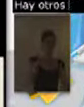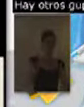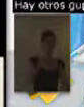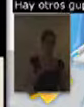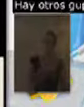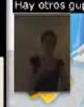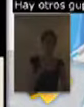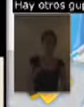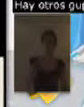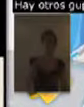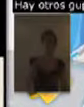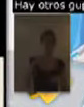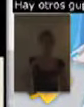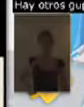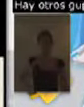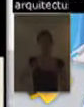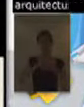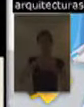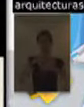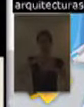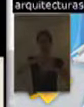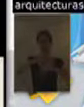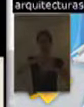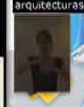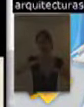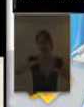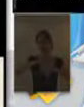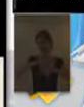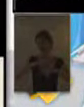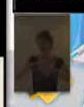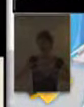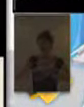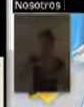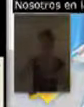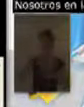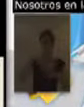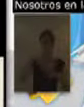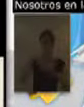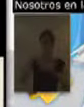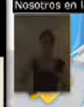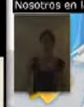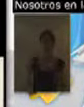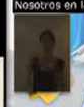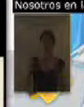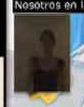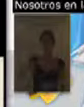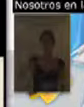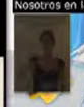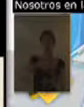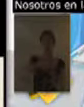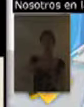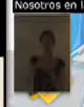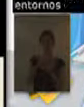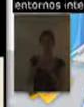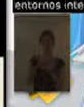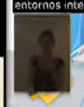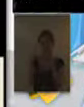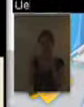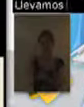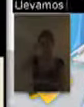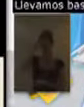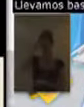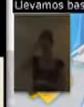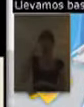computer architecture, etc. We work in domotics and intelligent environments, and we've been working for several years now,